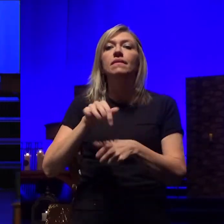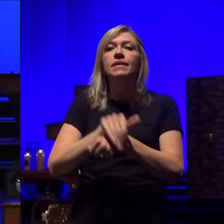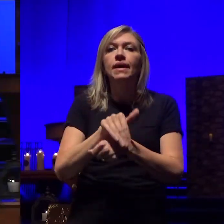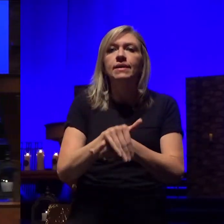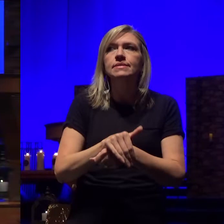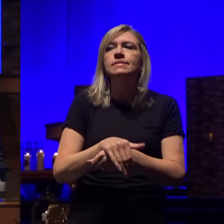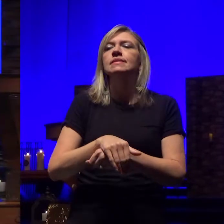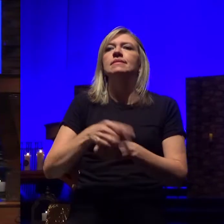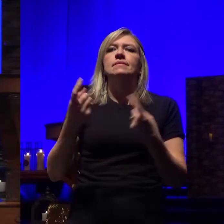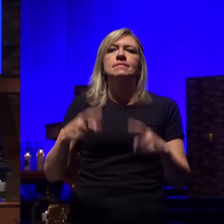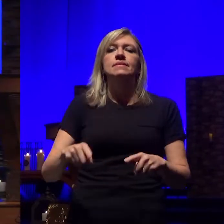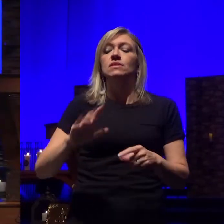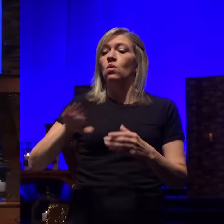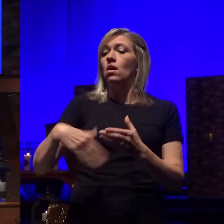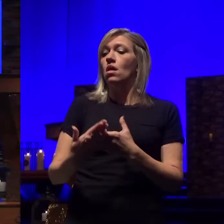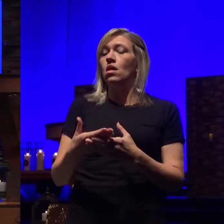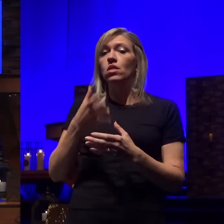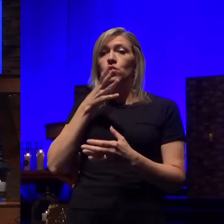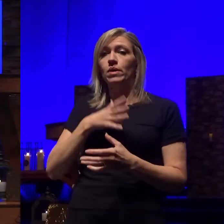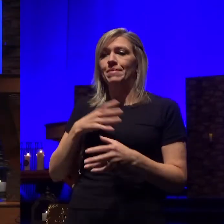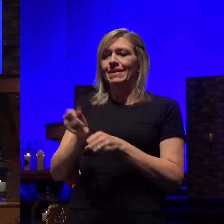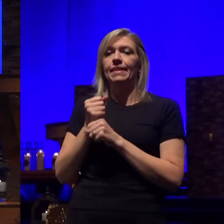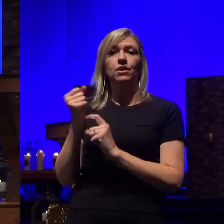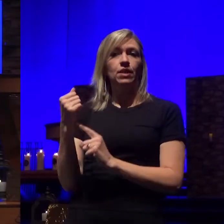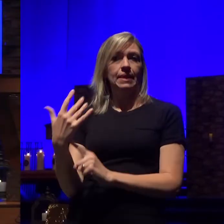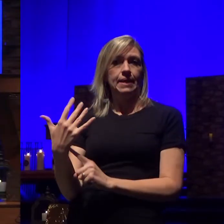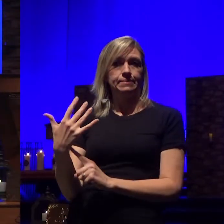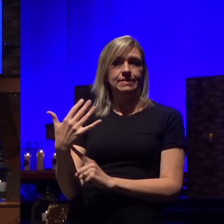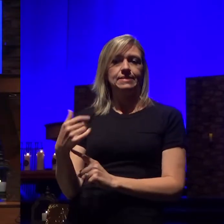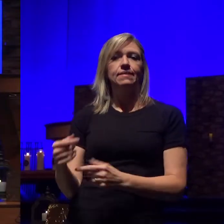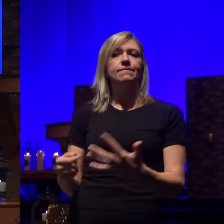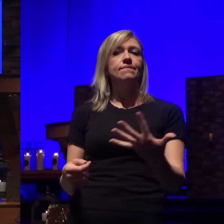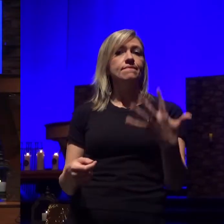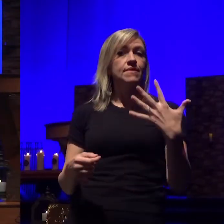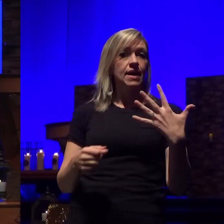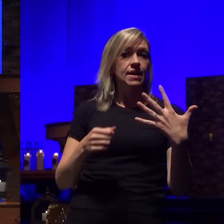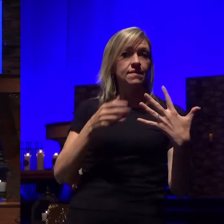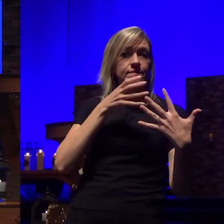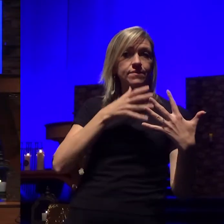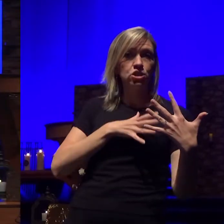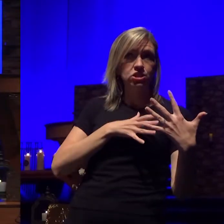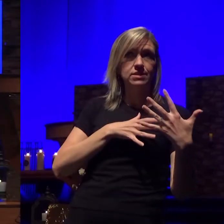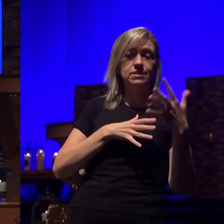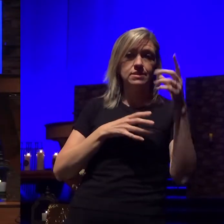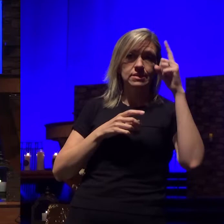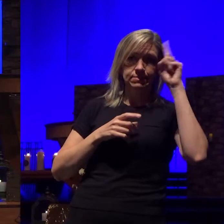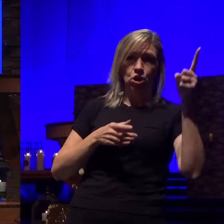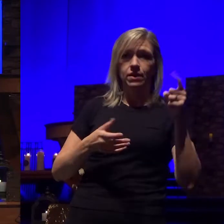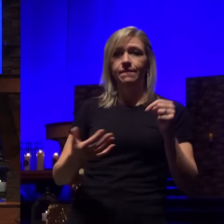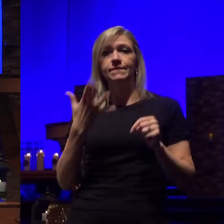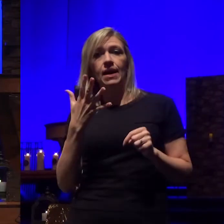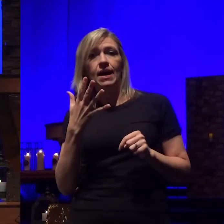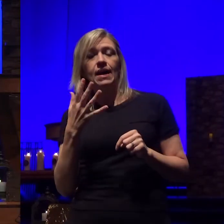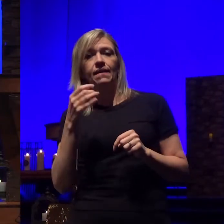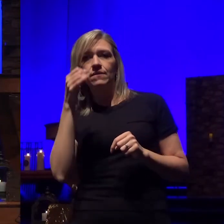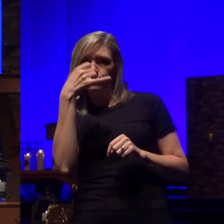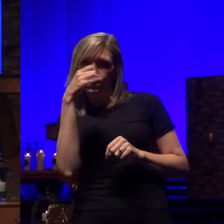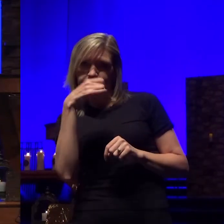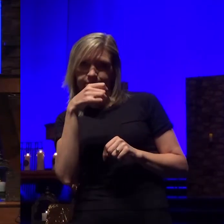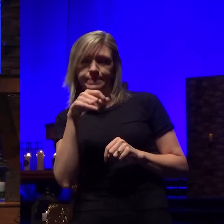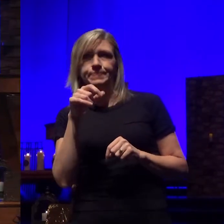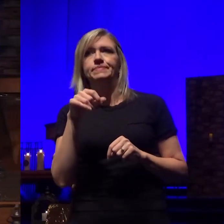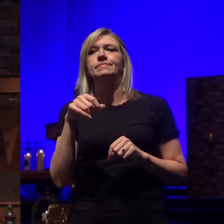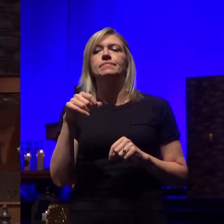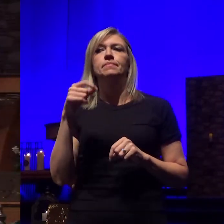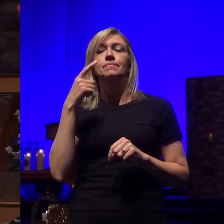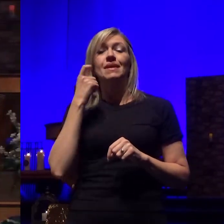their lamps, and Jesus says five of the virgins are smart and five are foolish, because five have lots of oil to